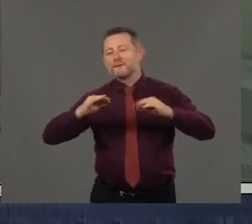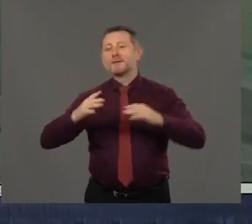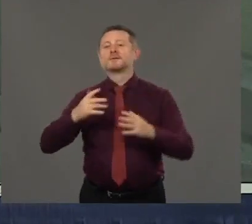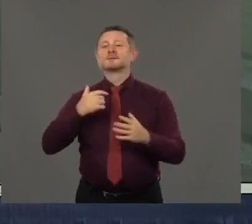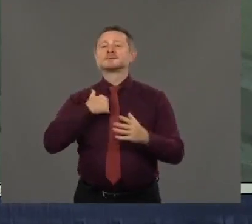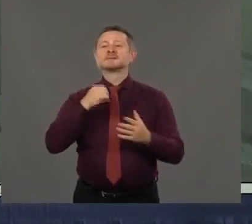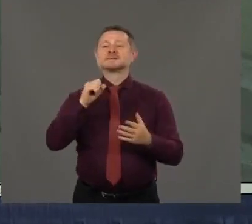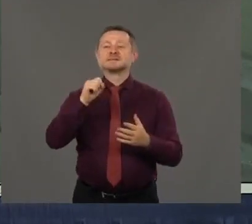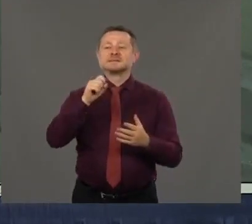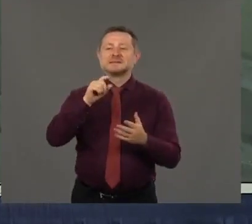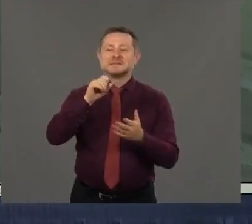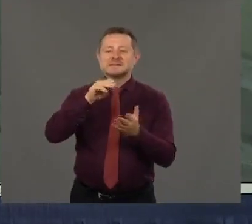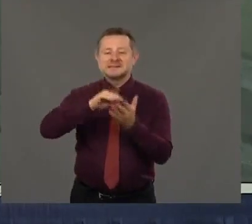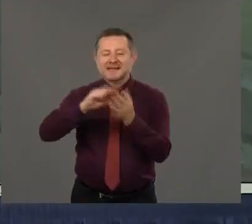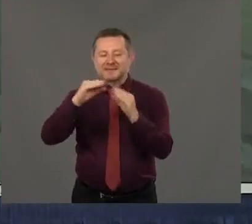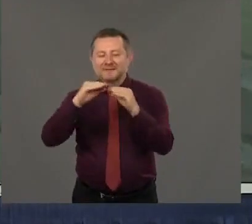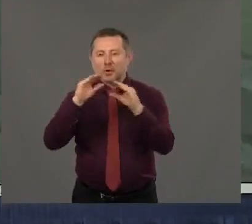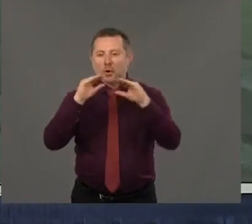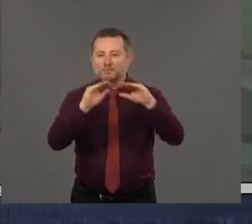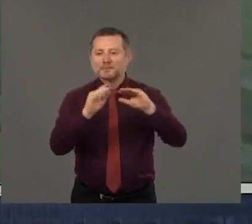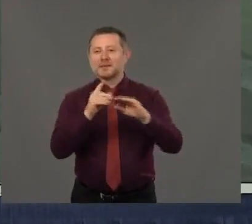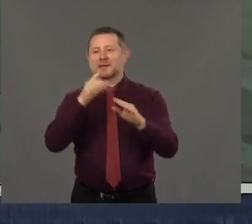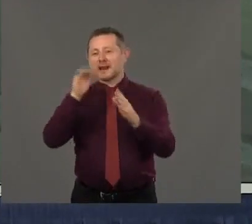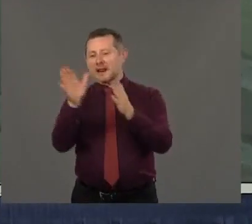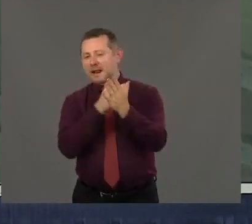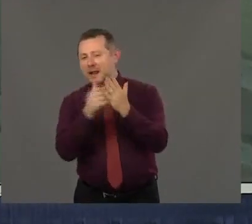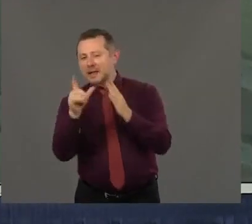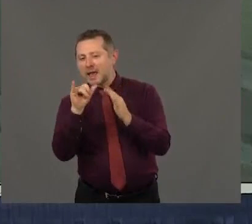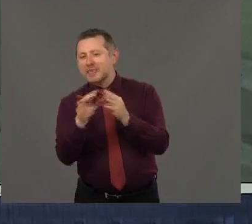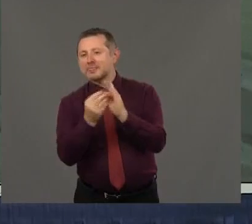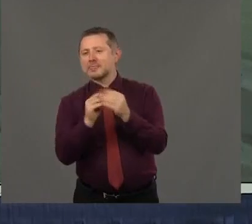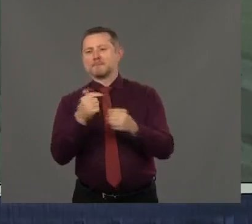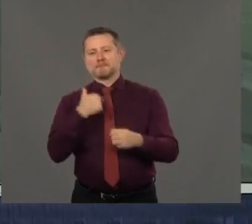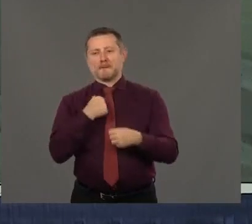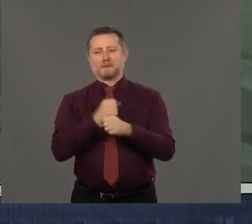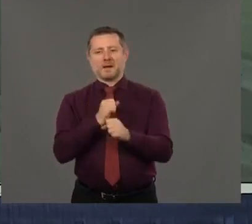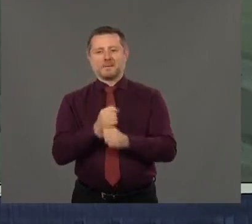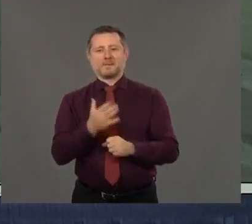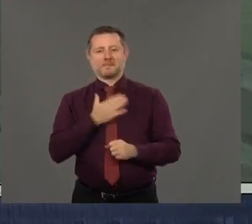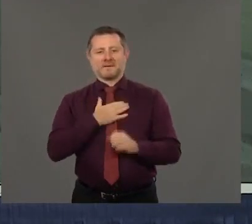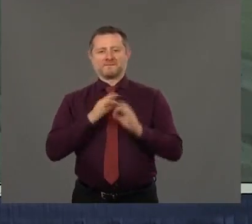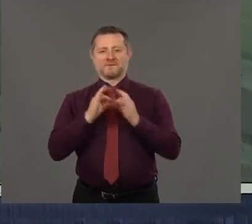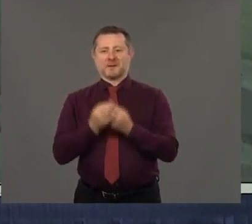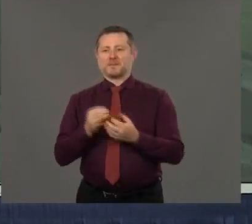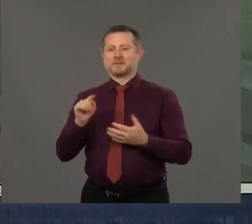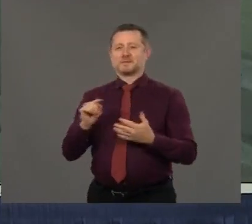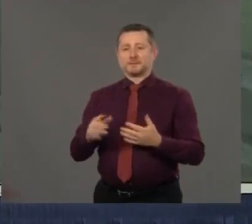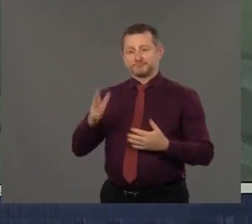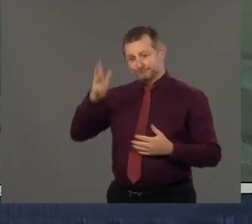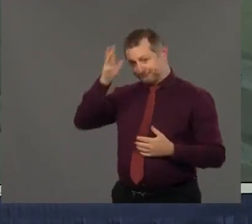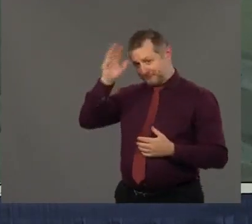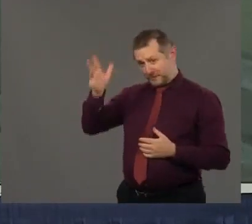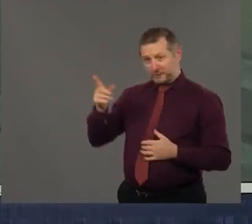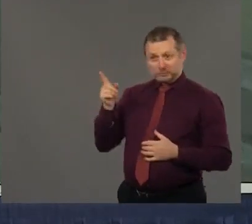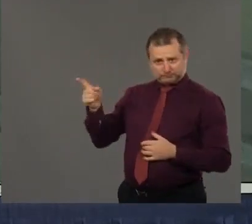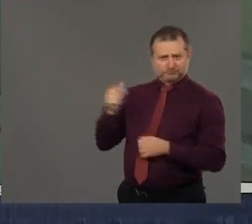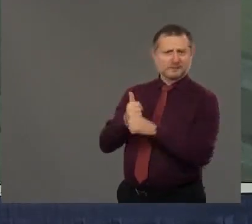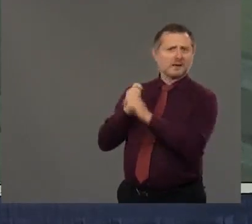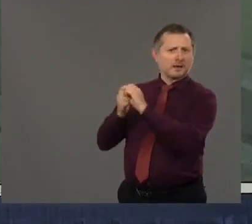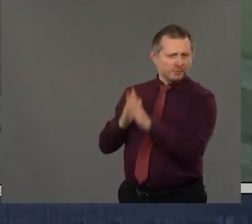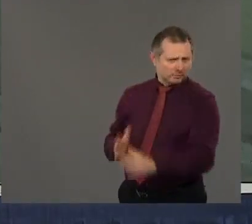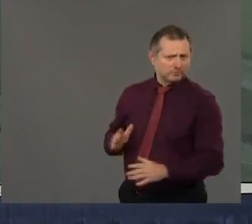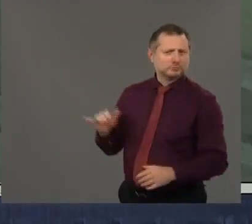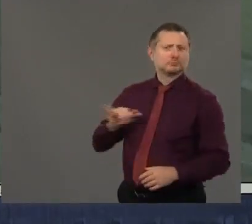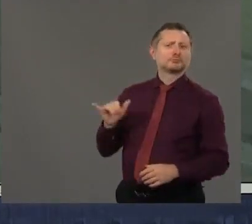styrofoam, clay, and plaster. It's my own family recipe. My grandfather used to sculpt with it.